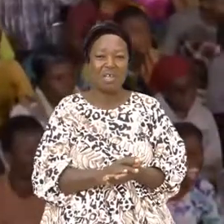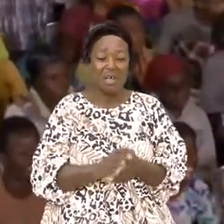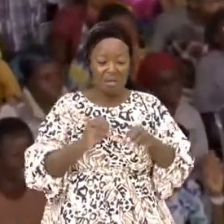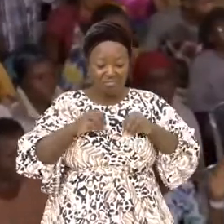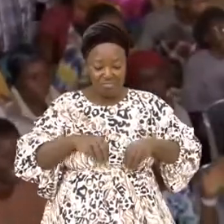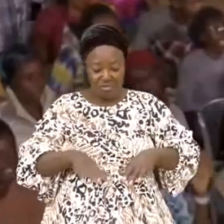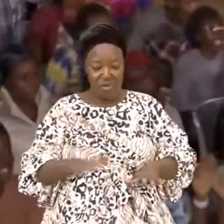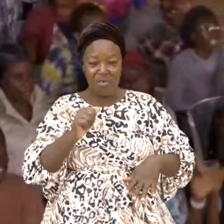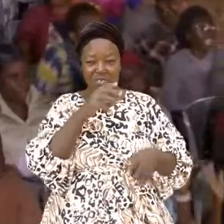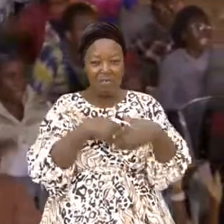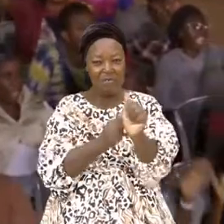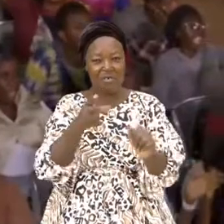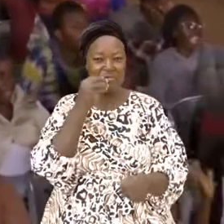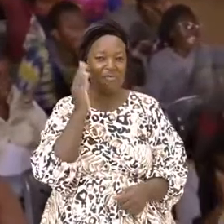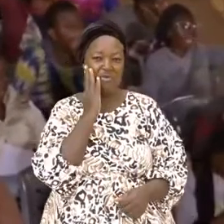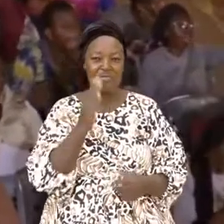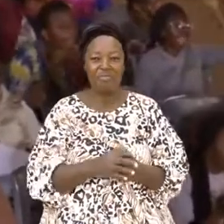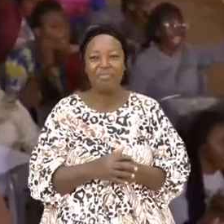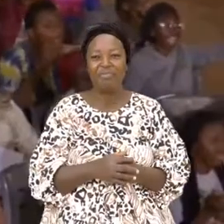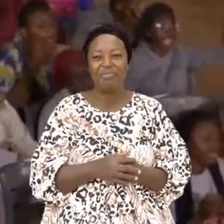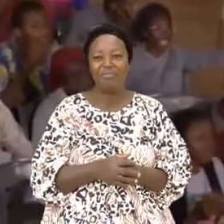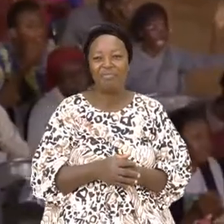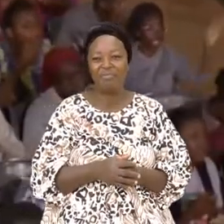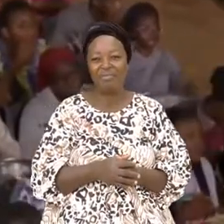Perplexities will not follow you home.